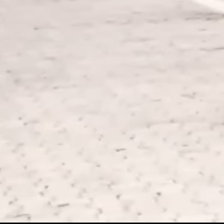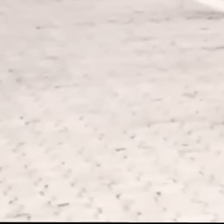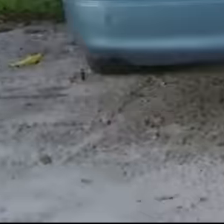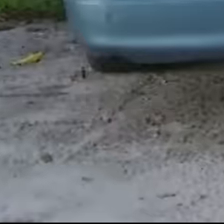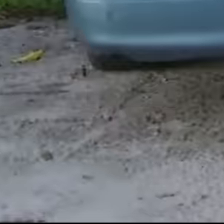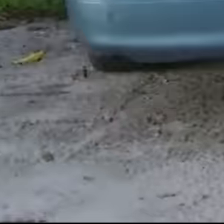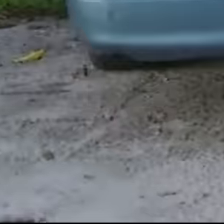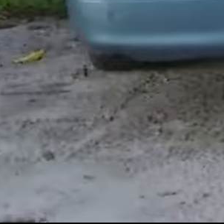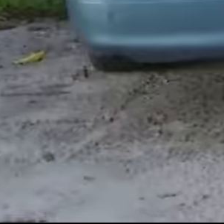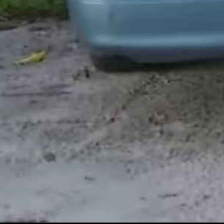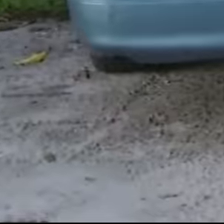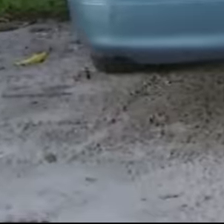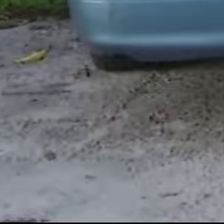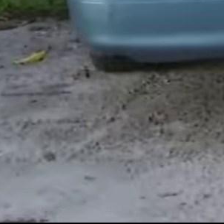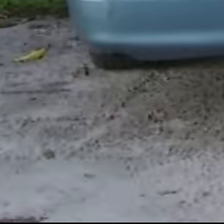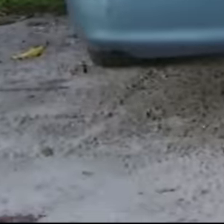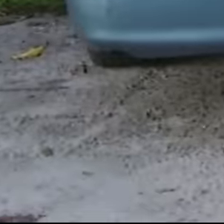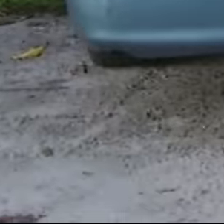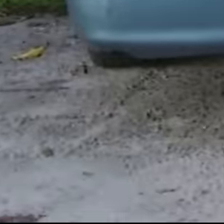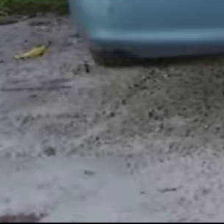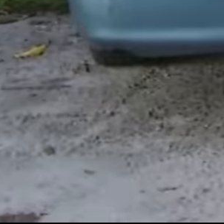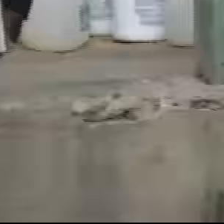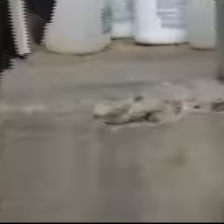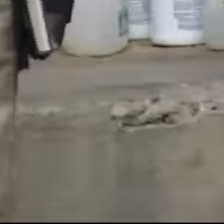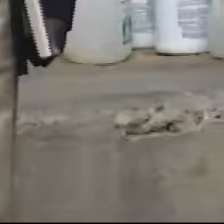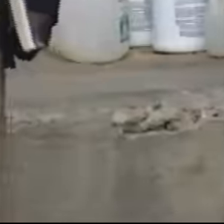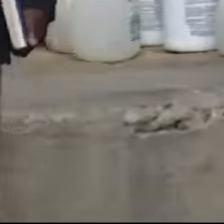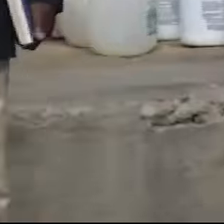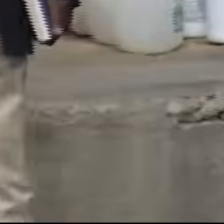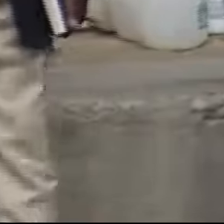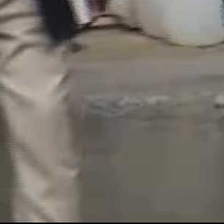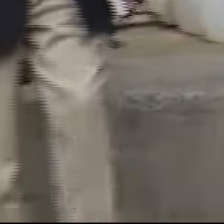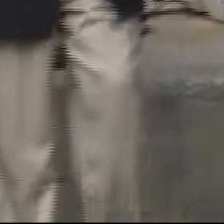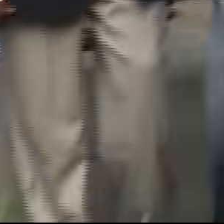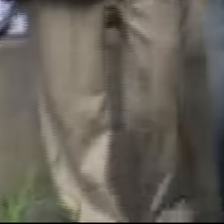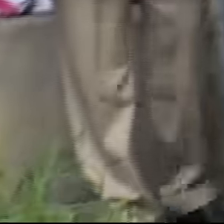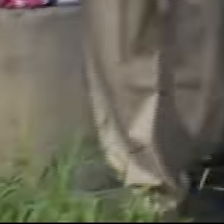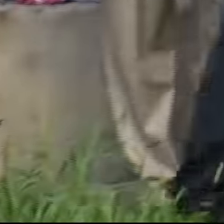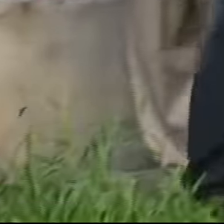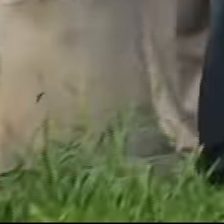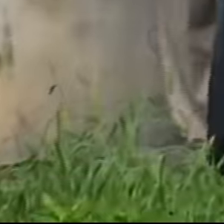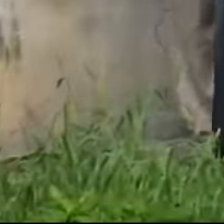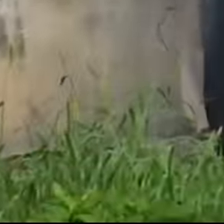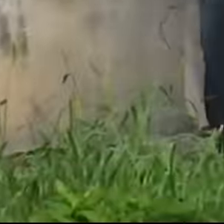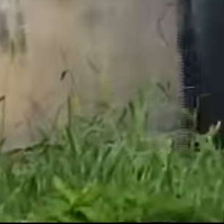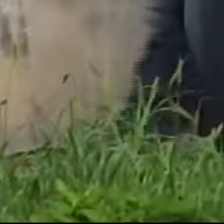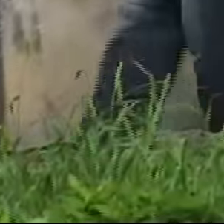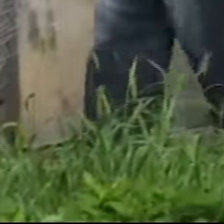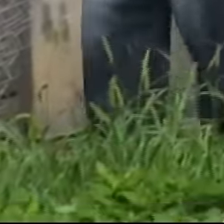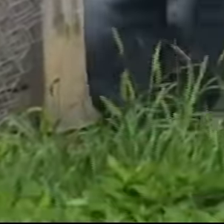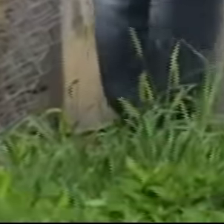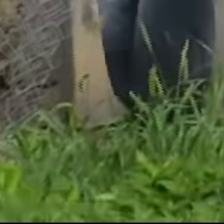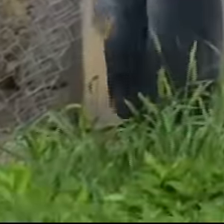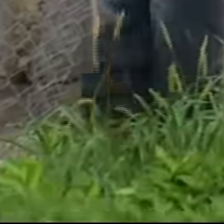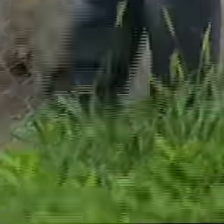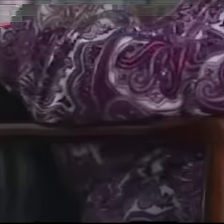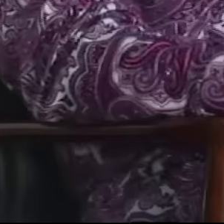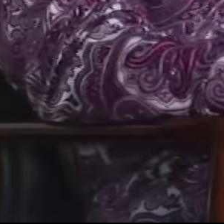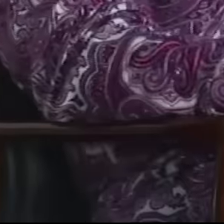tonight. Plus, a homicide and a shooting incident keep the police very busy today.